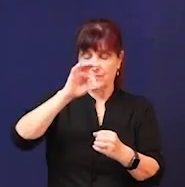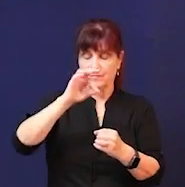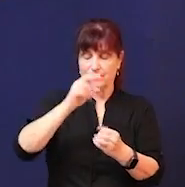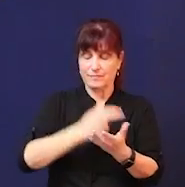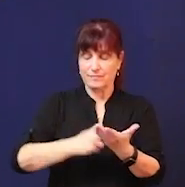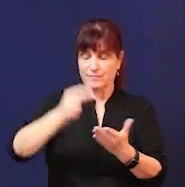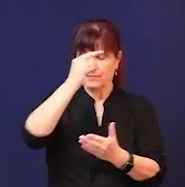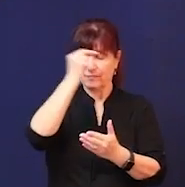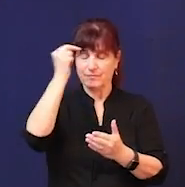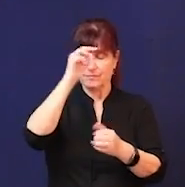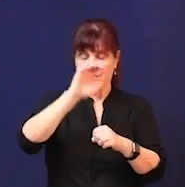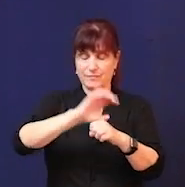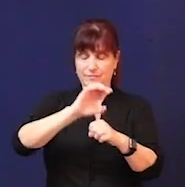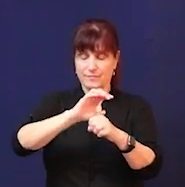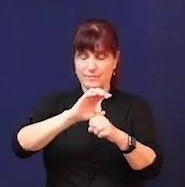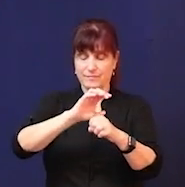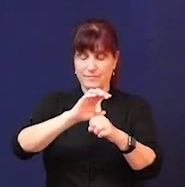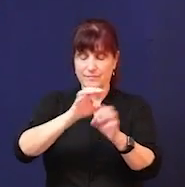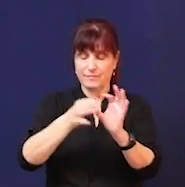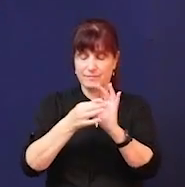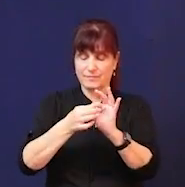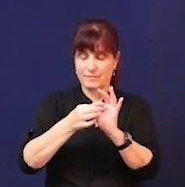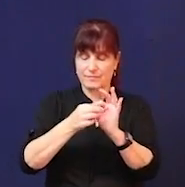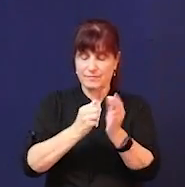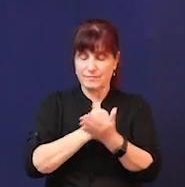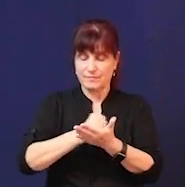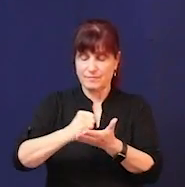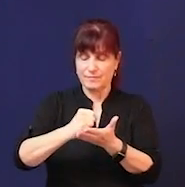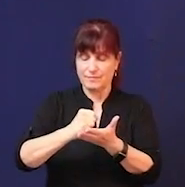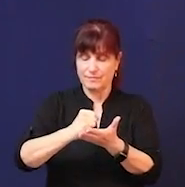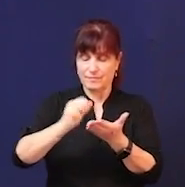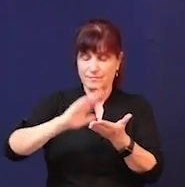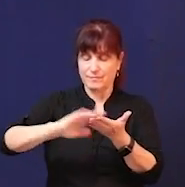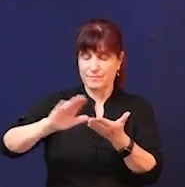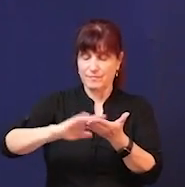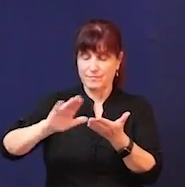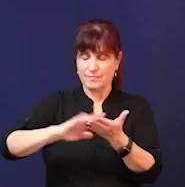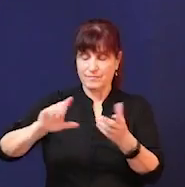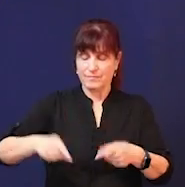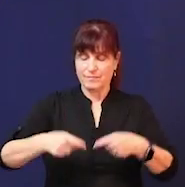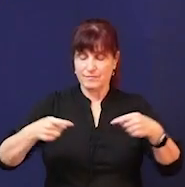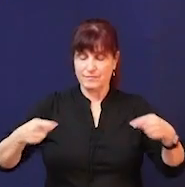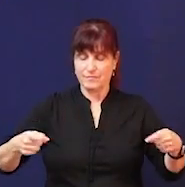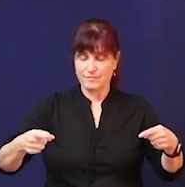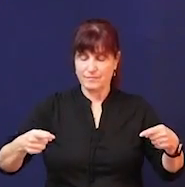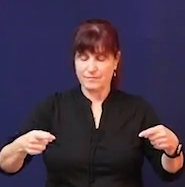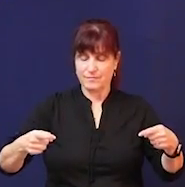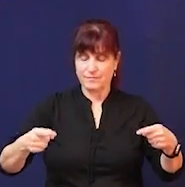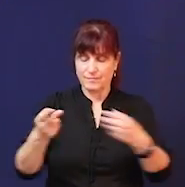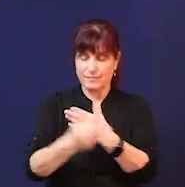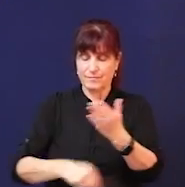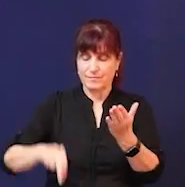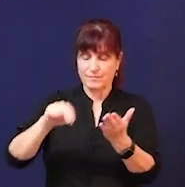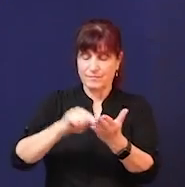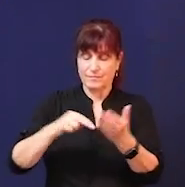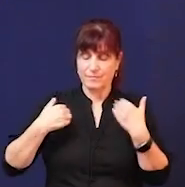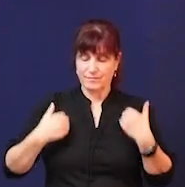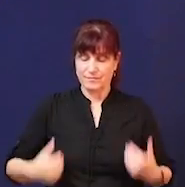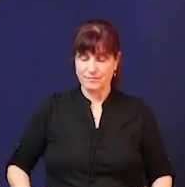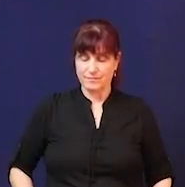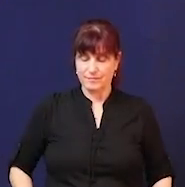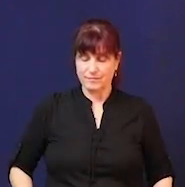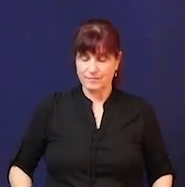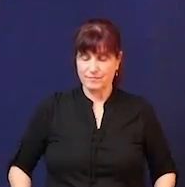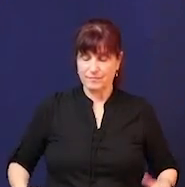forgiveness of sins, the resurrection of the body, and the life everlasting. Amen. Let us bring our